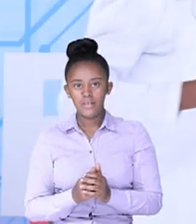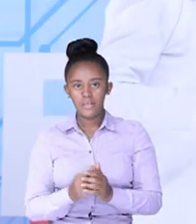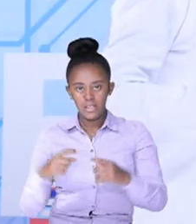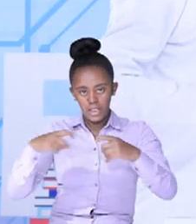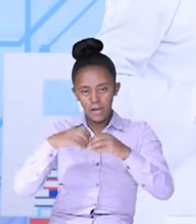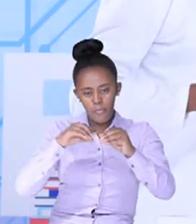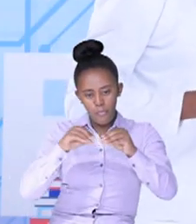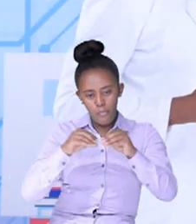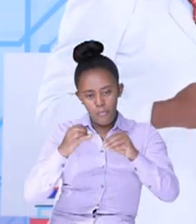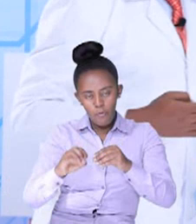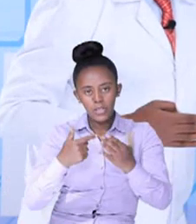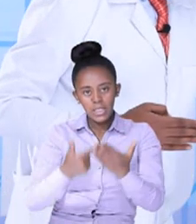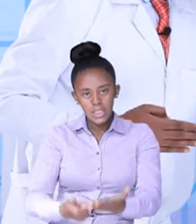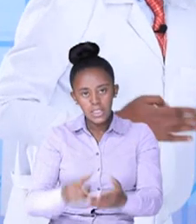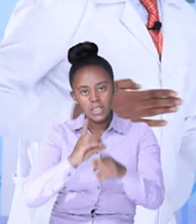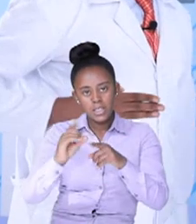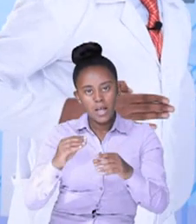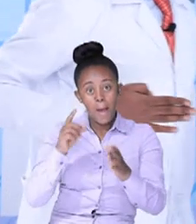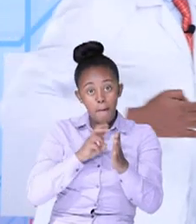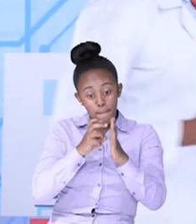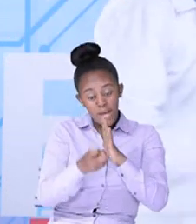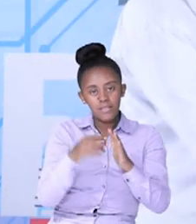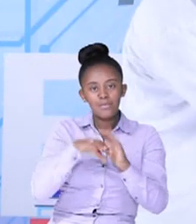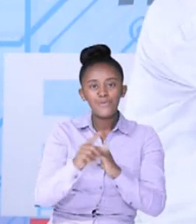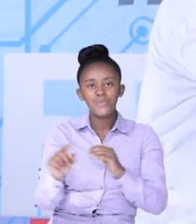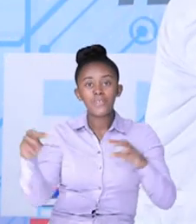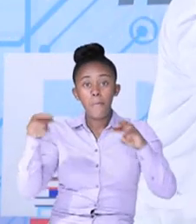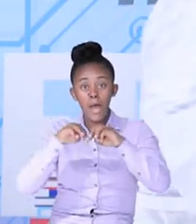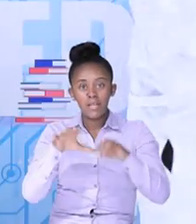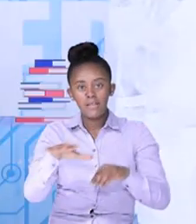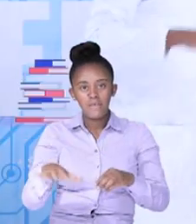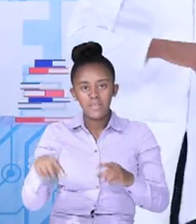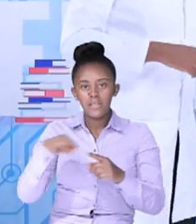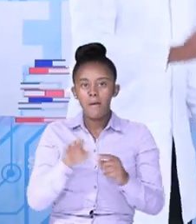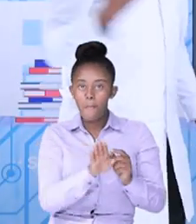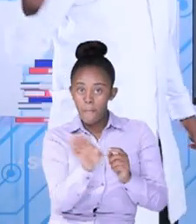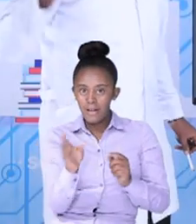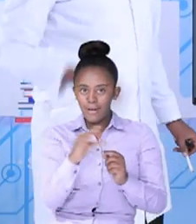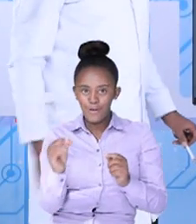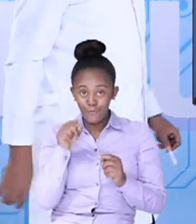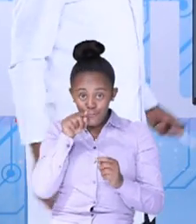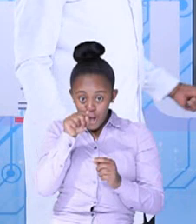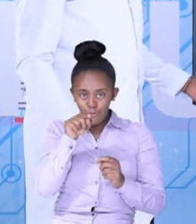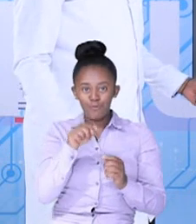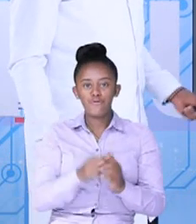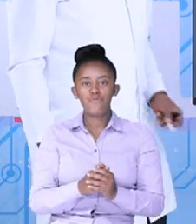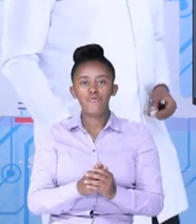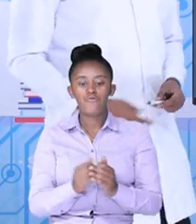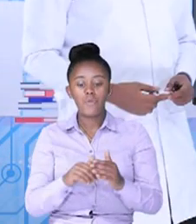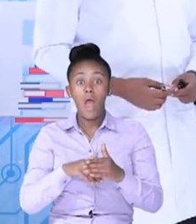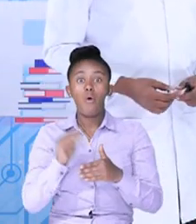in this direction, when it is immersed into this magnetic field, it starts to bend and move towards you, out of the